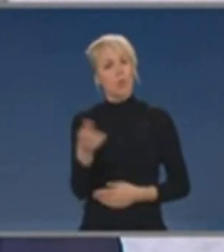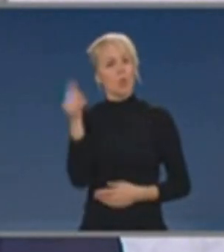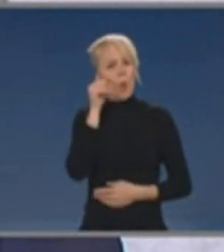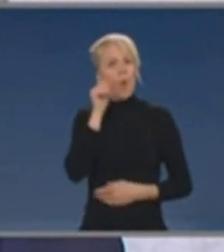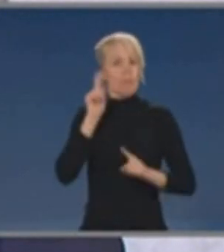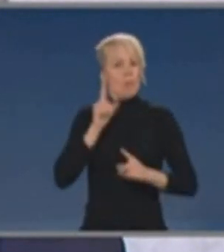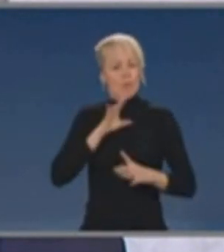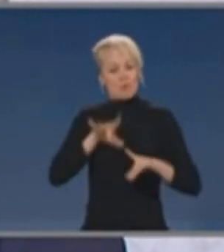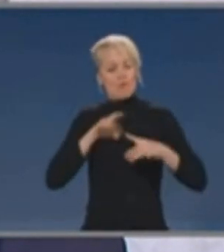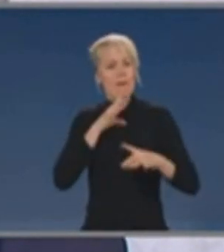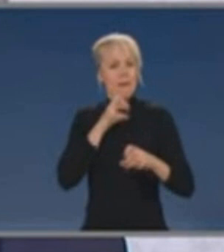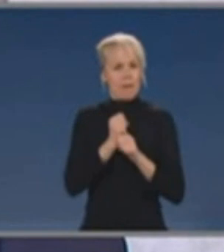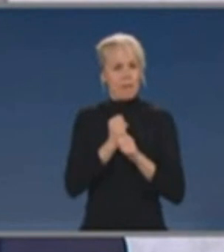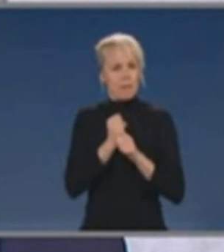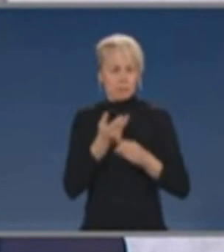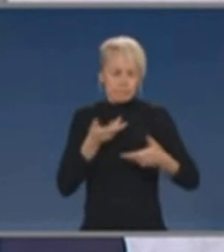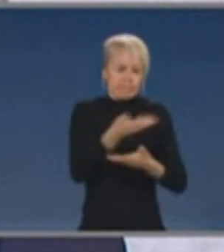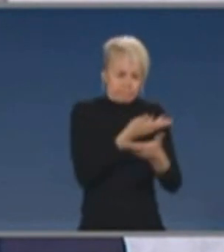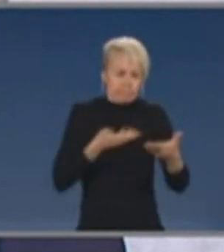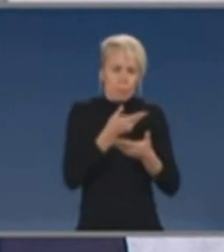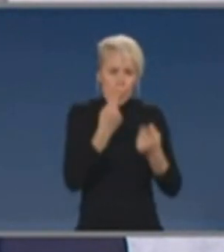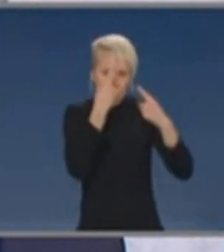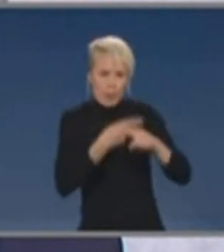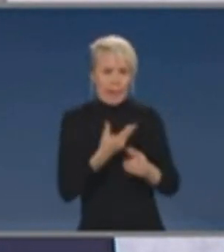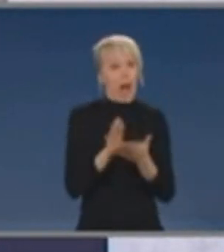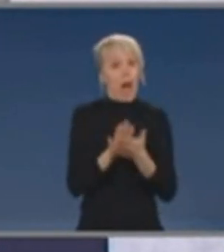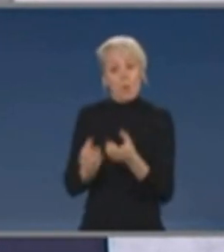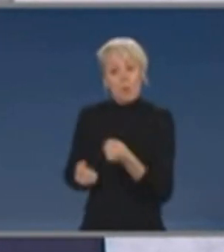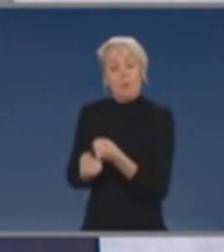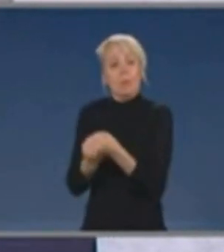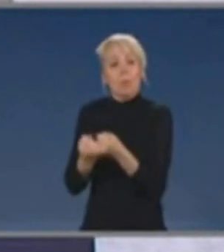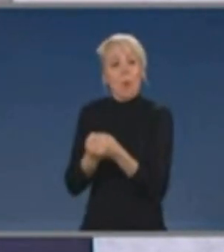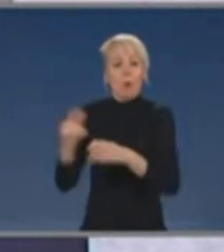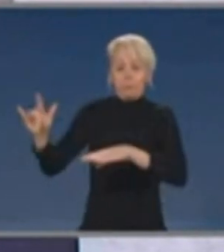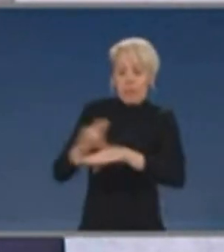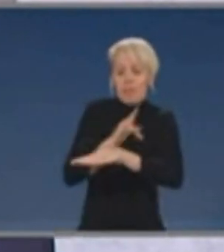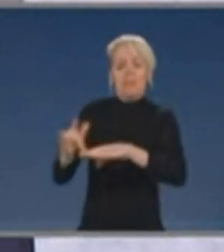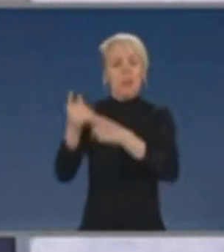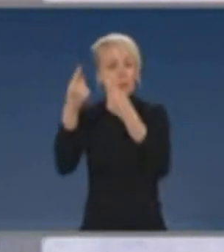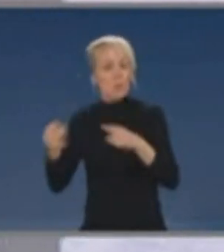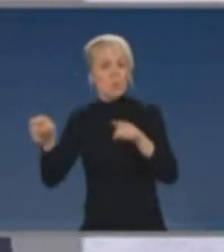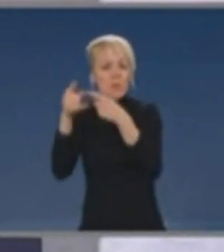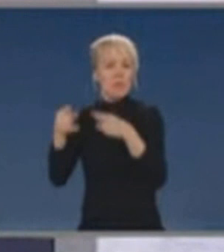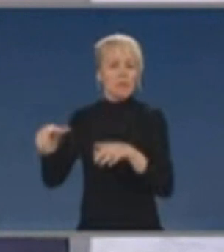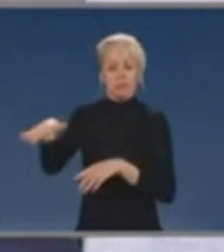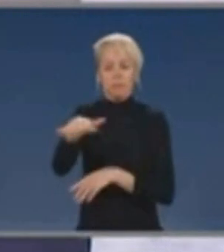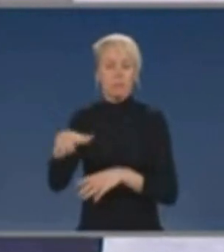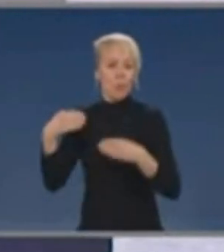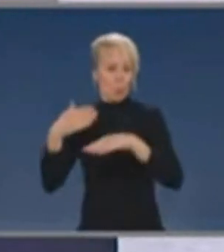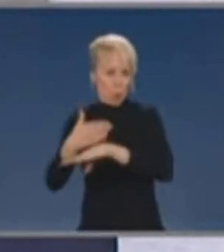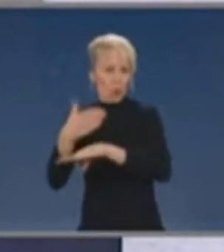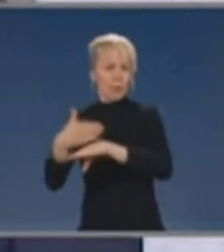on a set of measures and supports into the entertainment sector, though I do stress, as many of you have reported